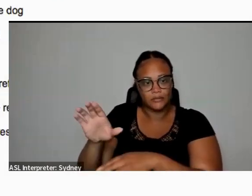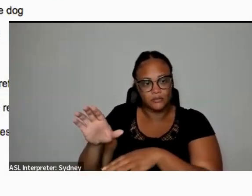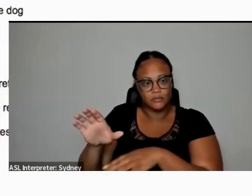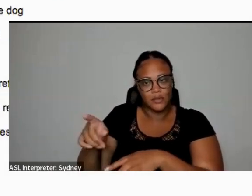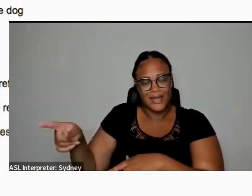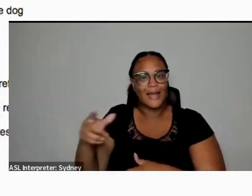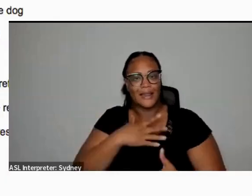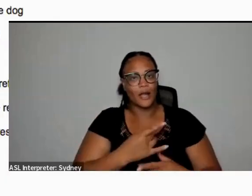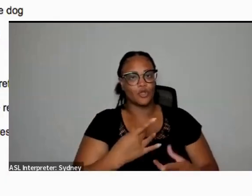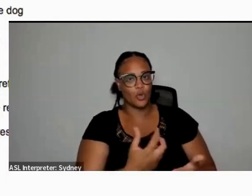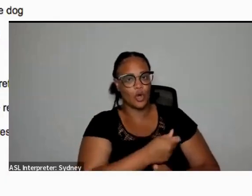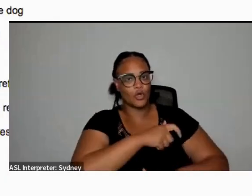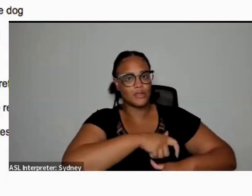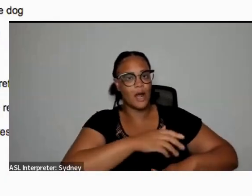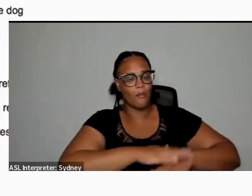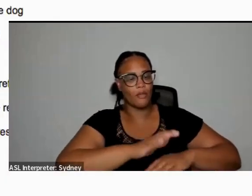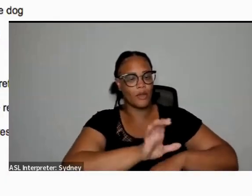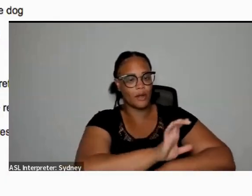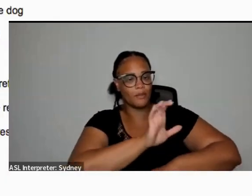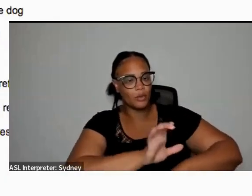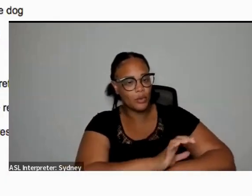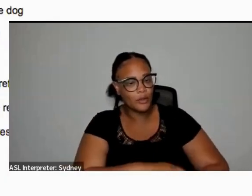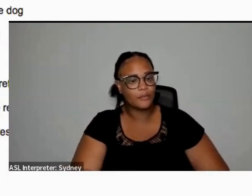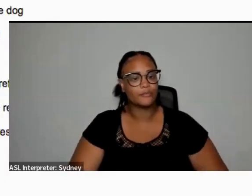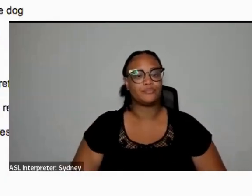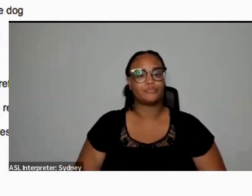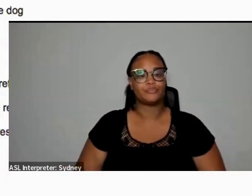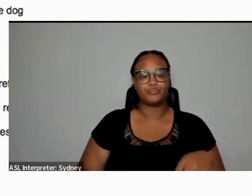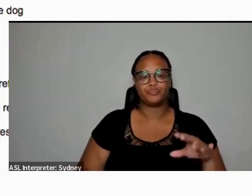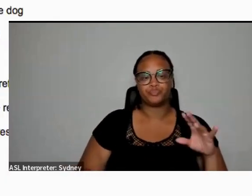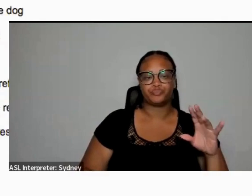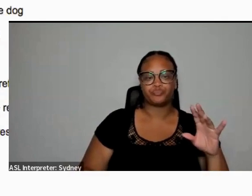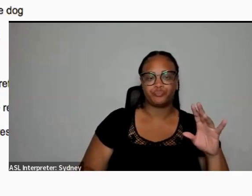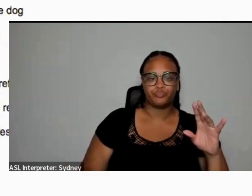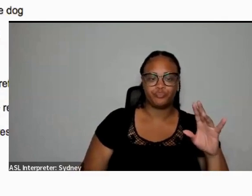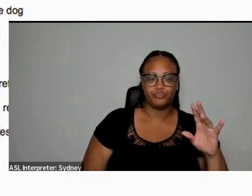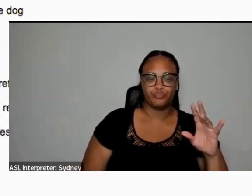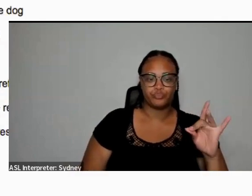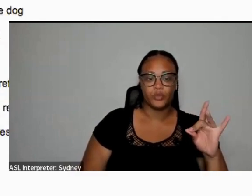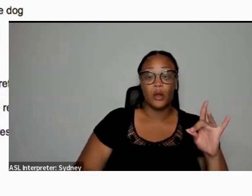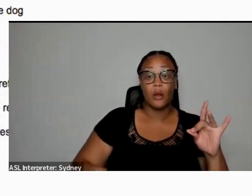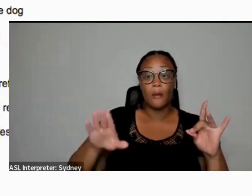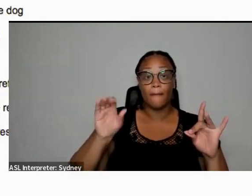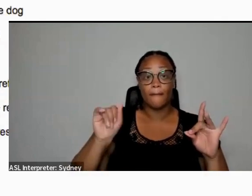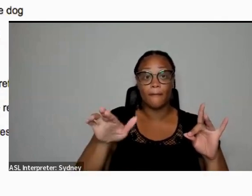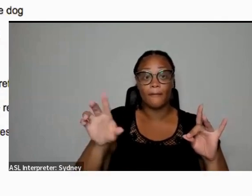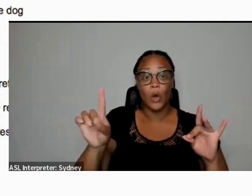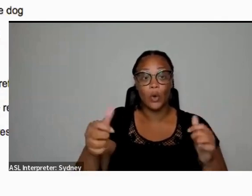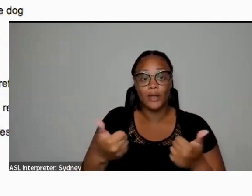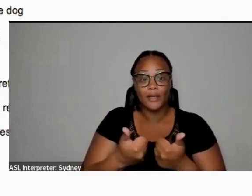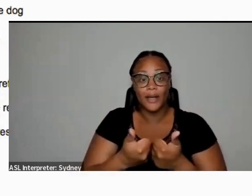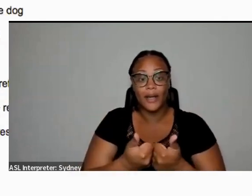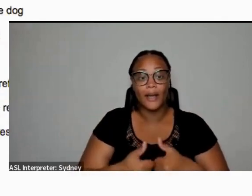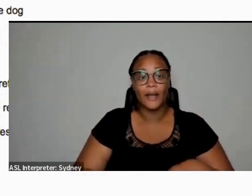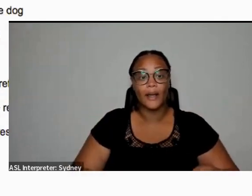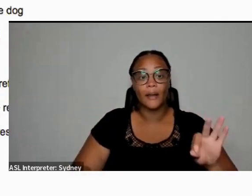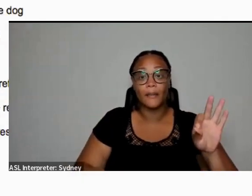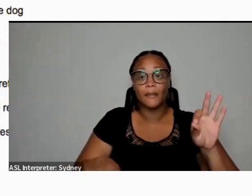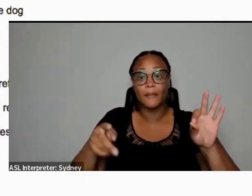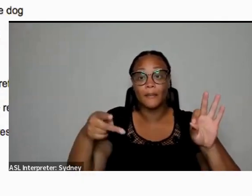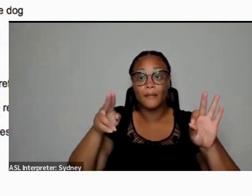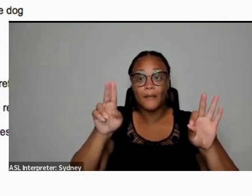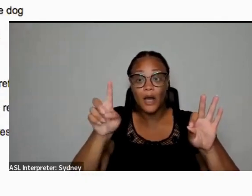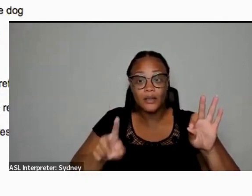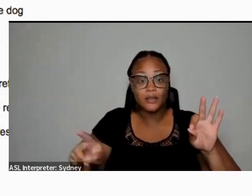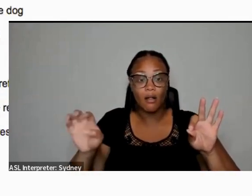do a puzzle. Then they could do a craft project. But if they did a craft project, they either had to take a picture or bring it to school. So they